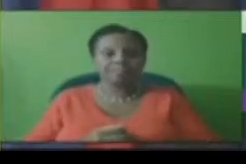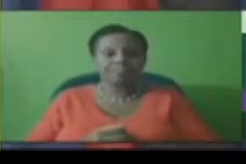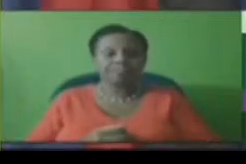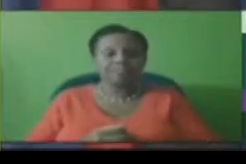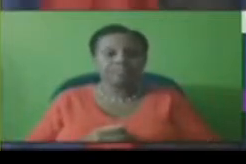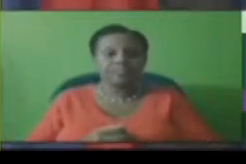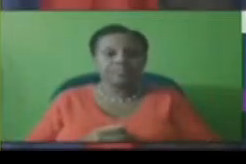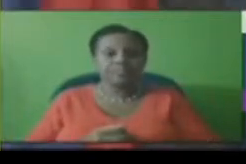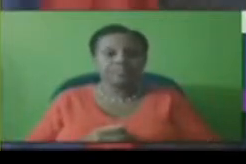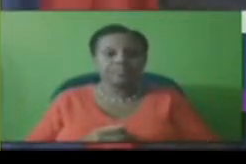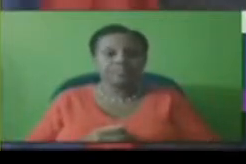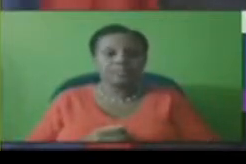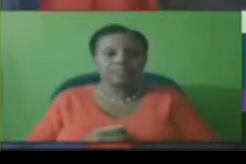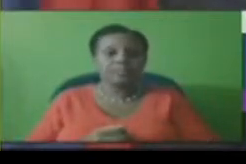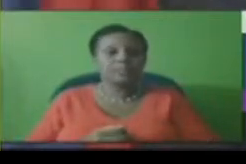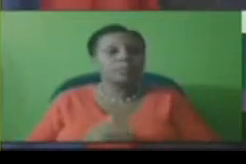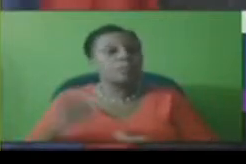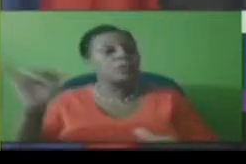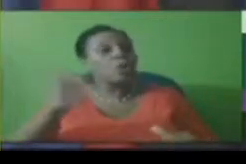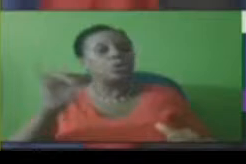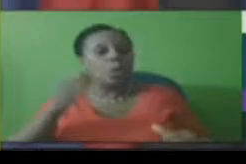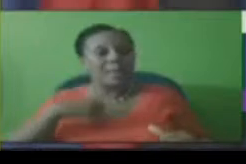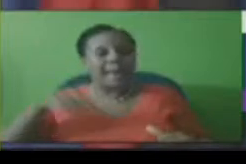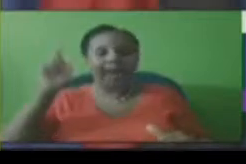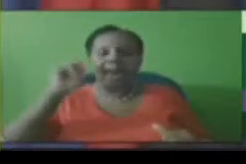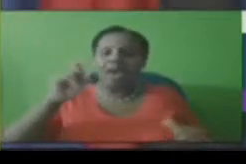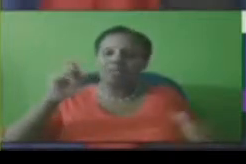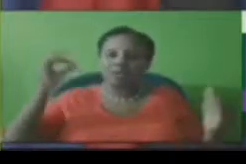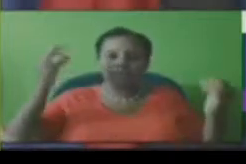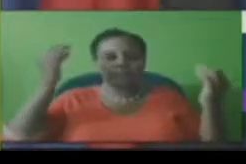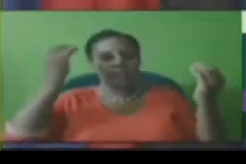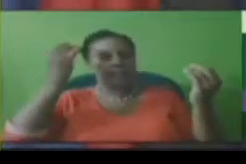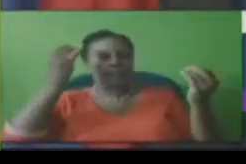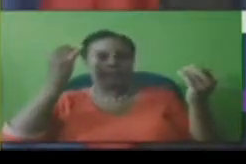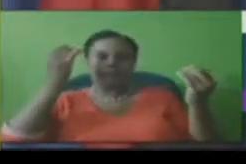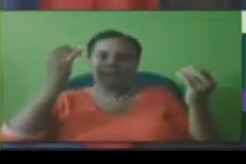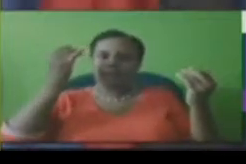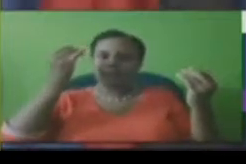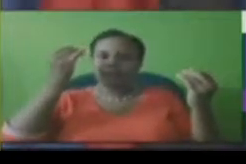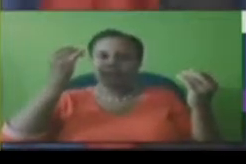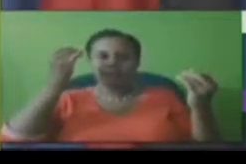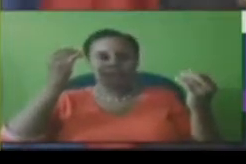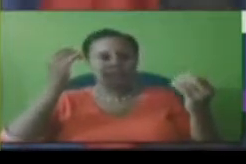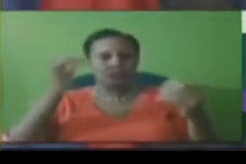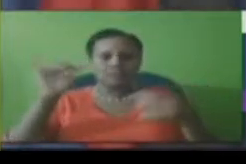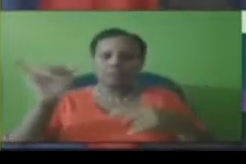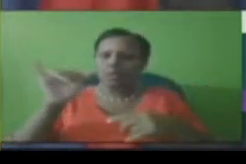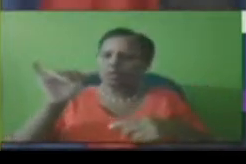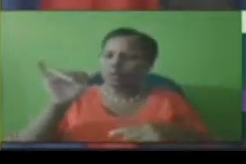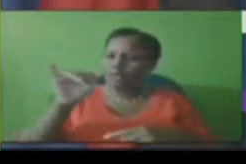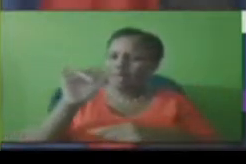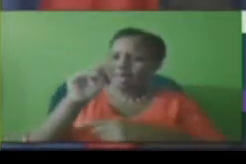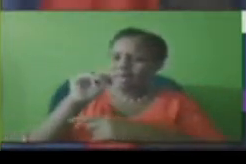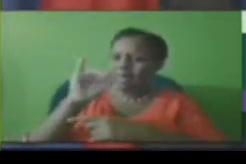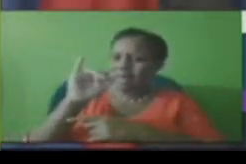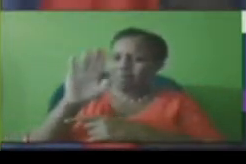Because apparently, in this country, the only aspect of this country's operation that is held nose to the grindstone is